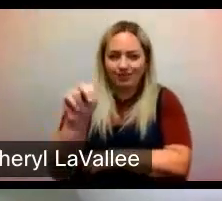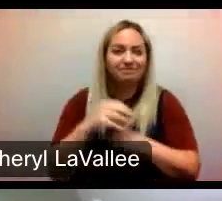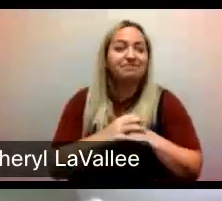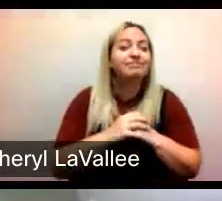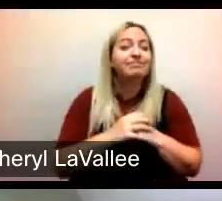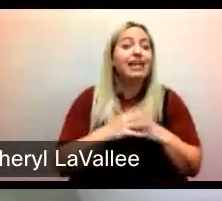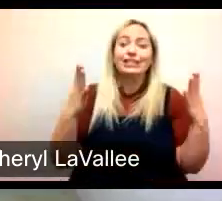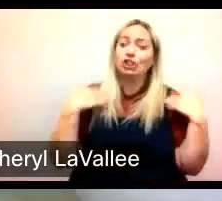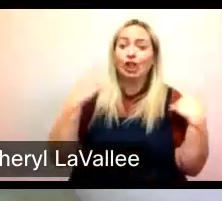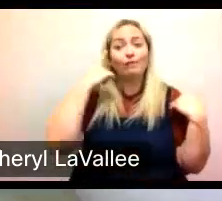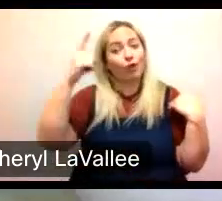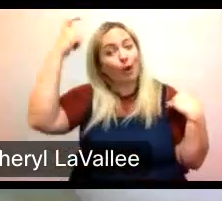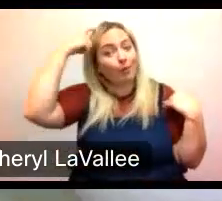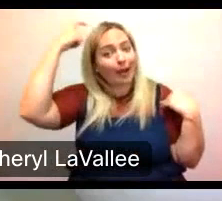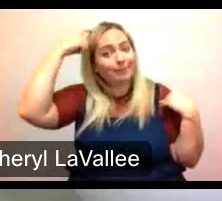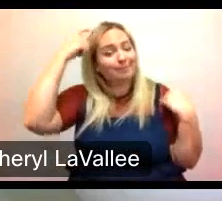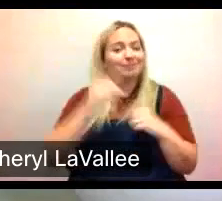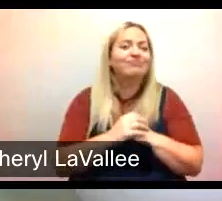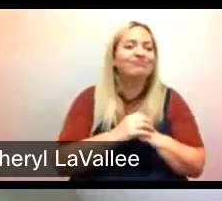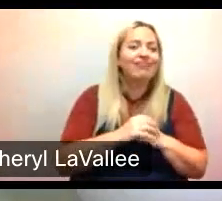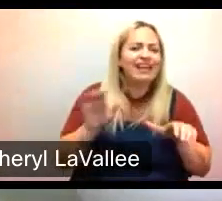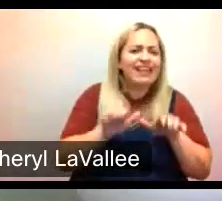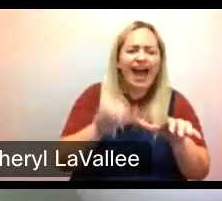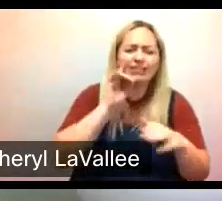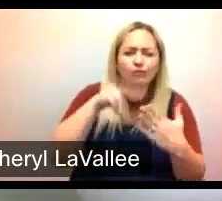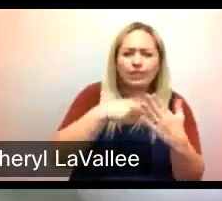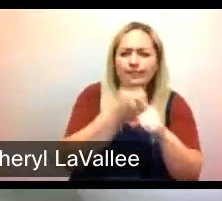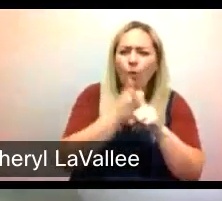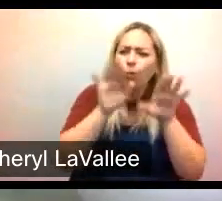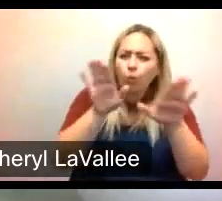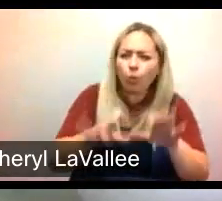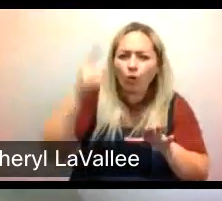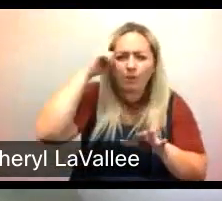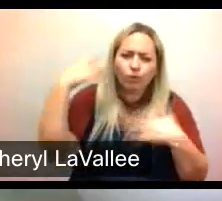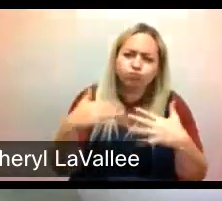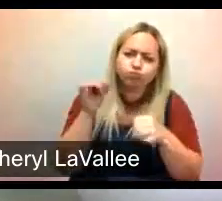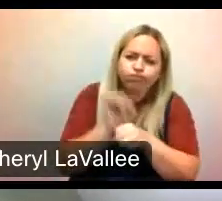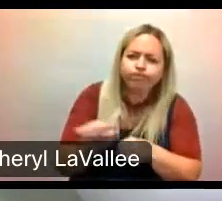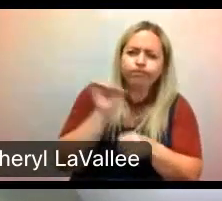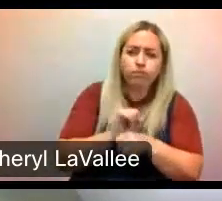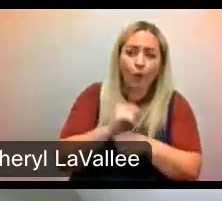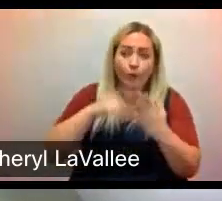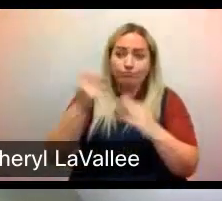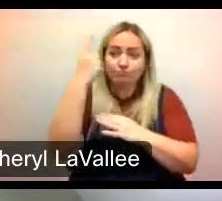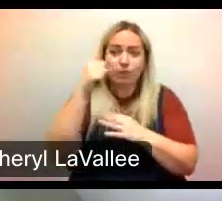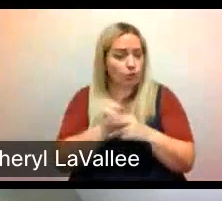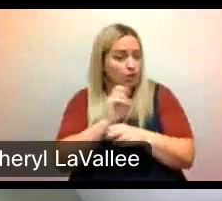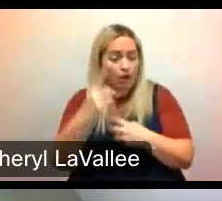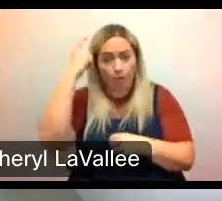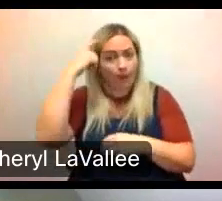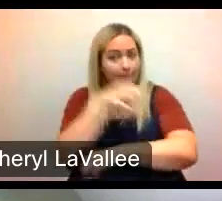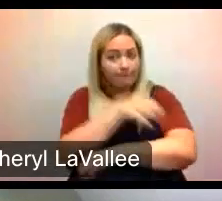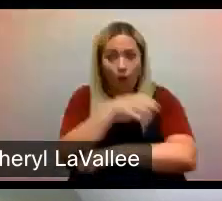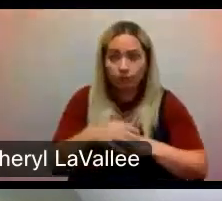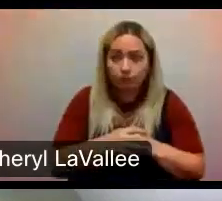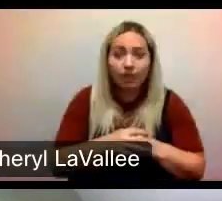a gym for your brain. The act of reading is a remarkable mental feat, and reading comprehension uses a lot of your brain power.